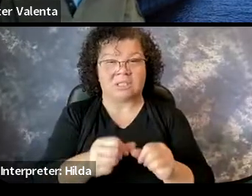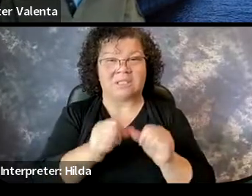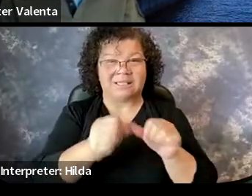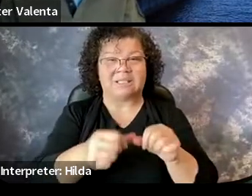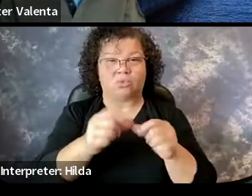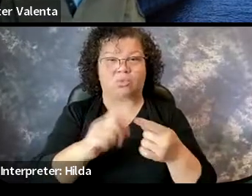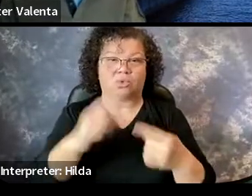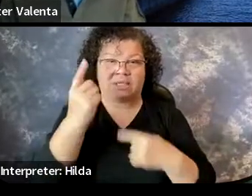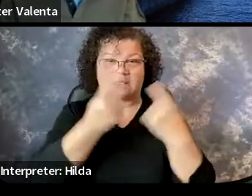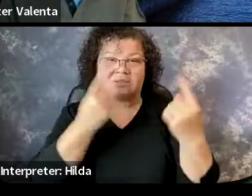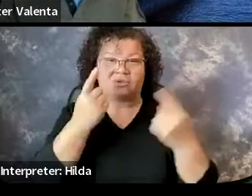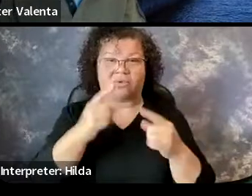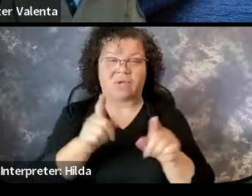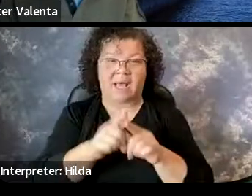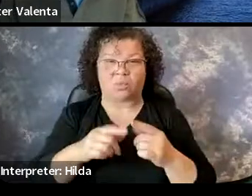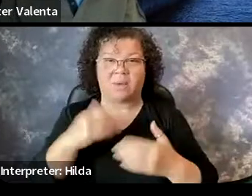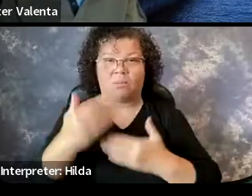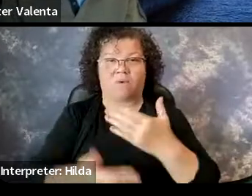forward.